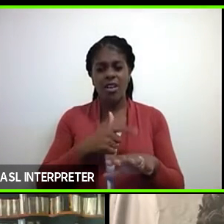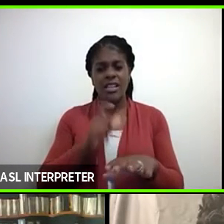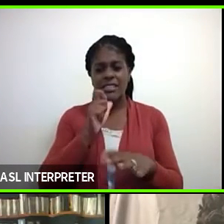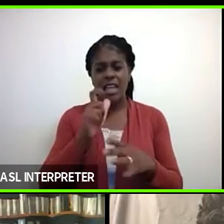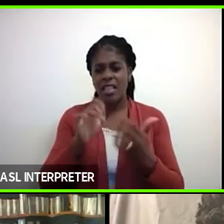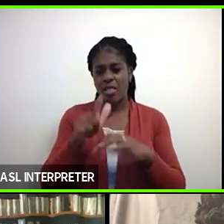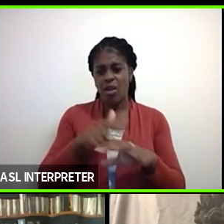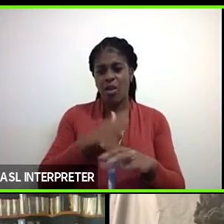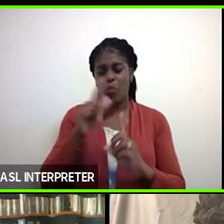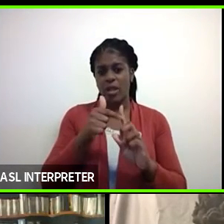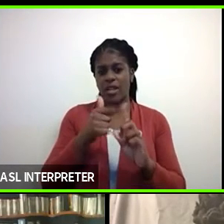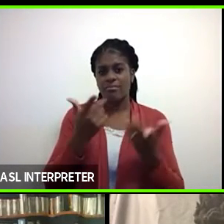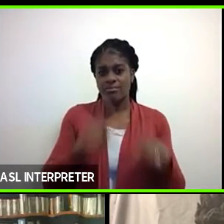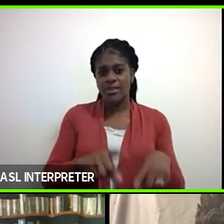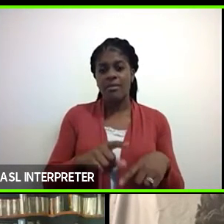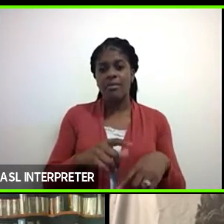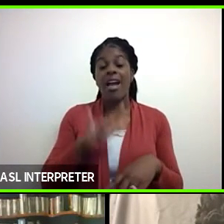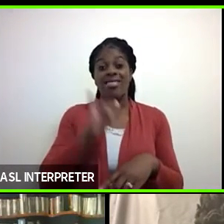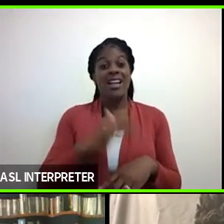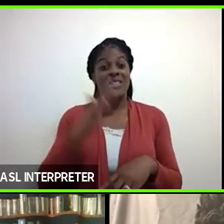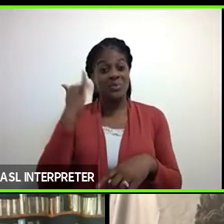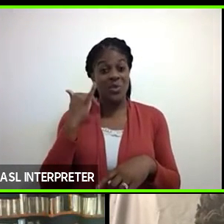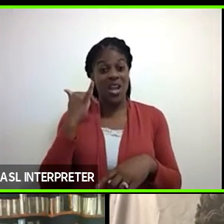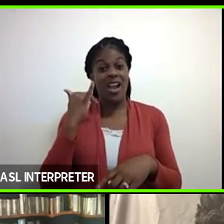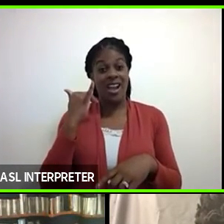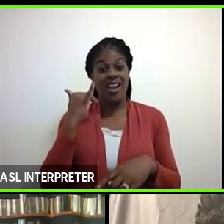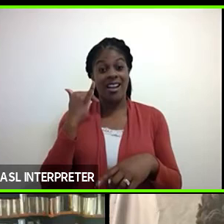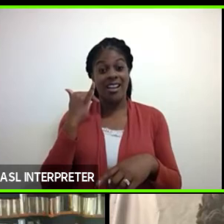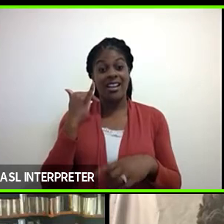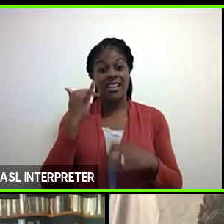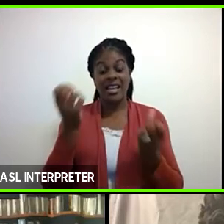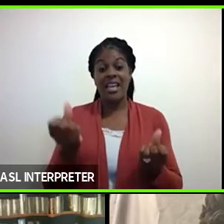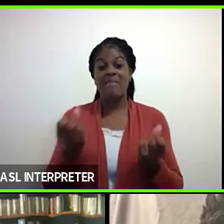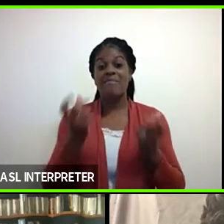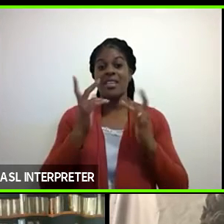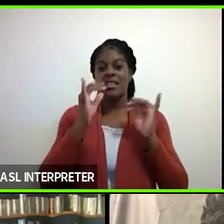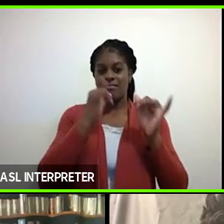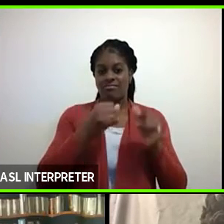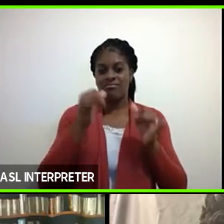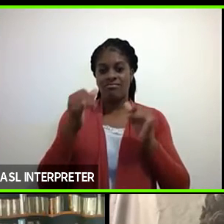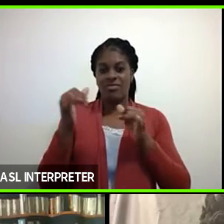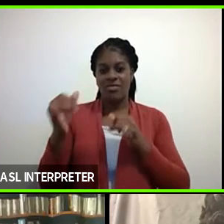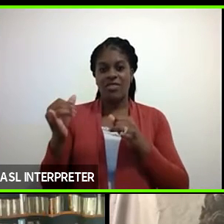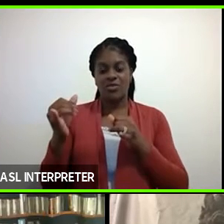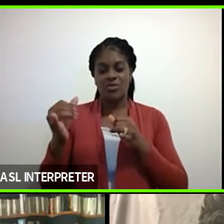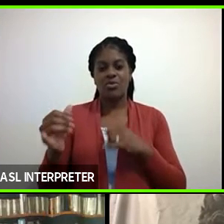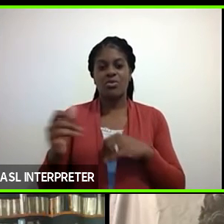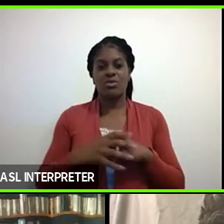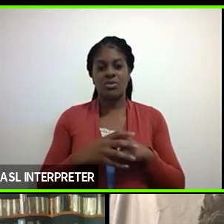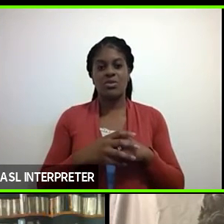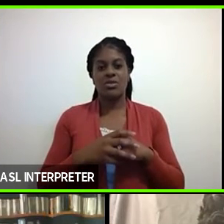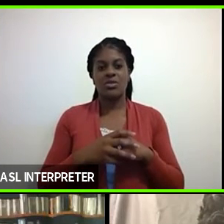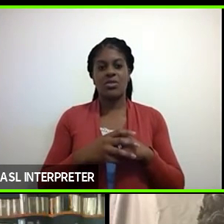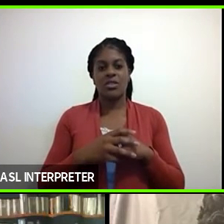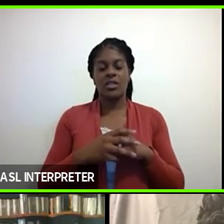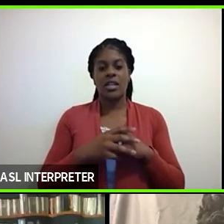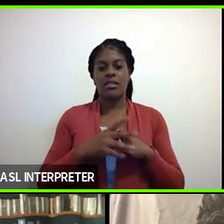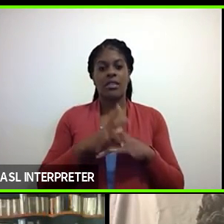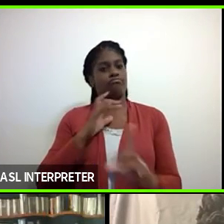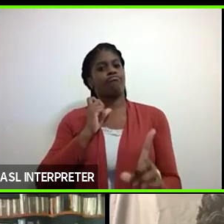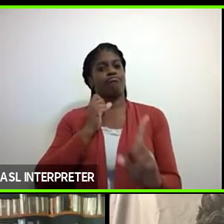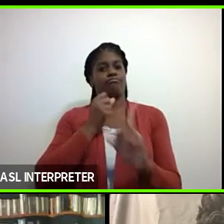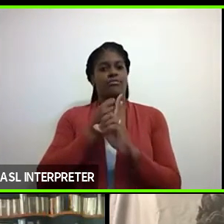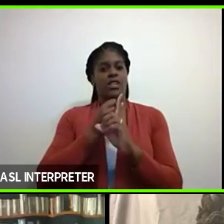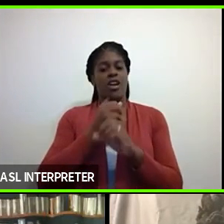about. And so this is why so many individuals who are impacted by racism